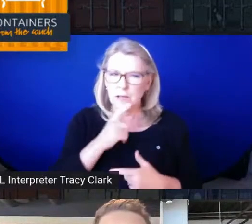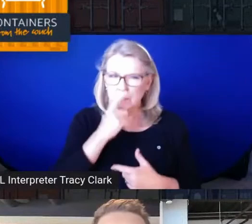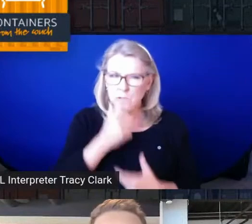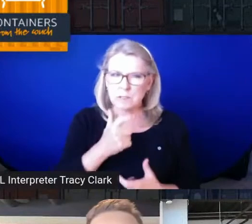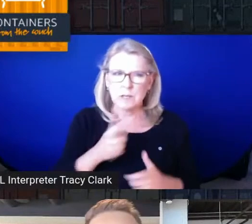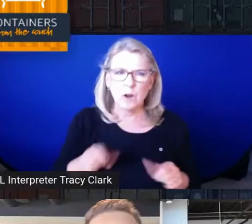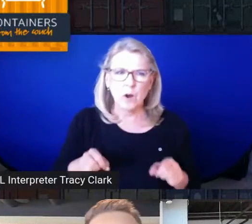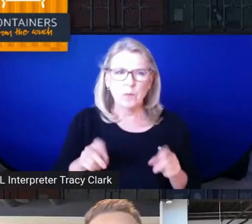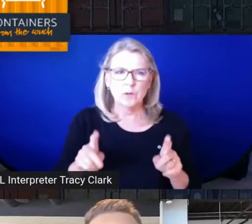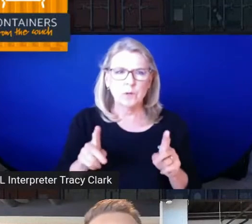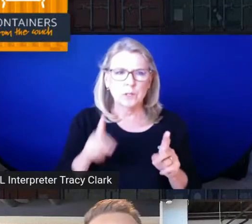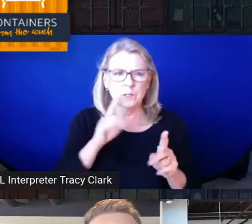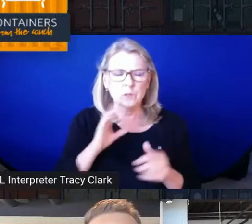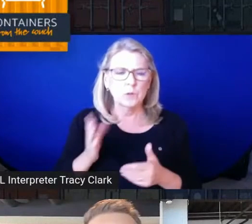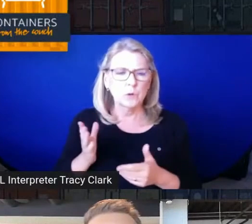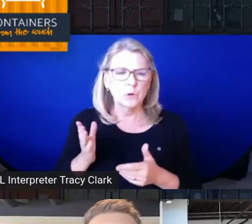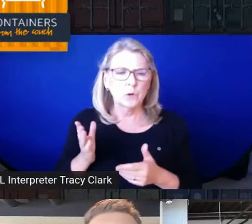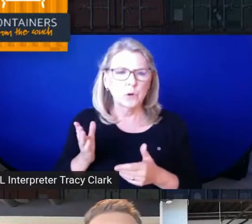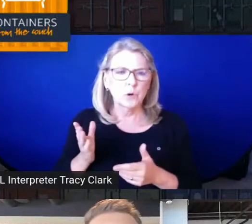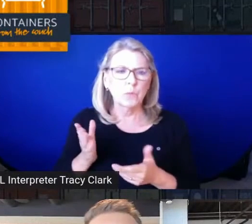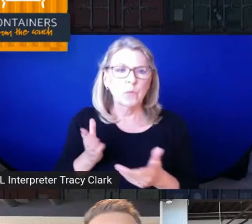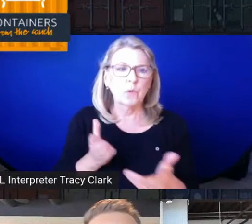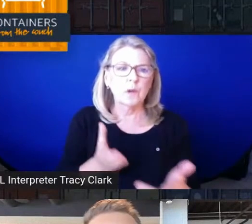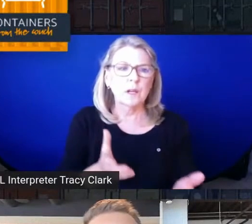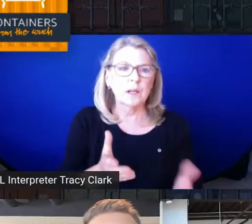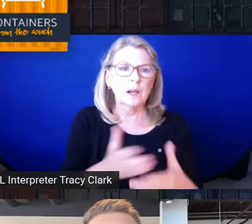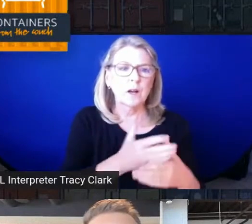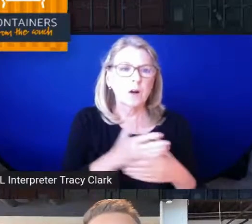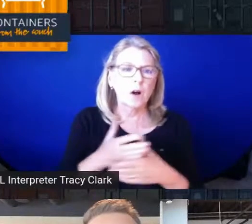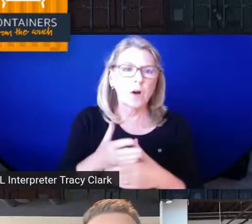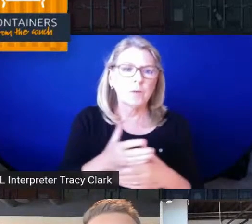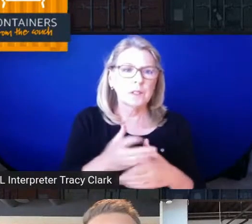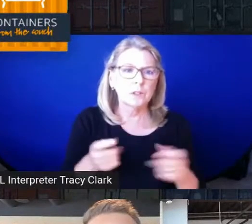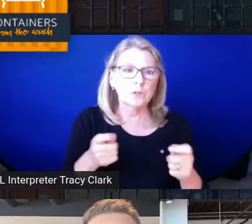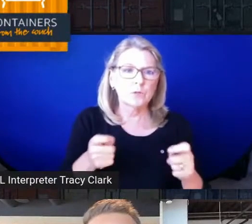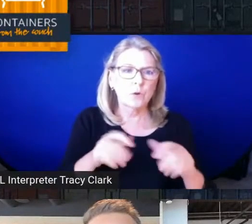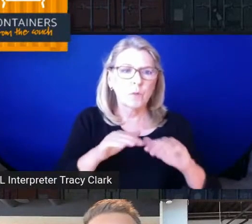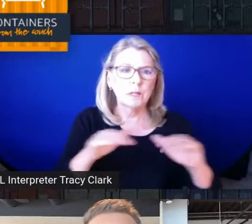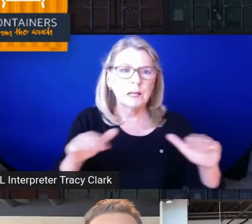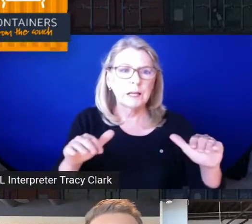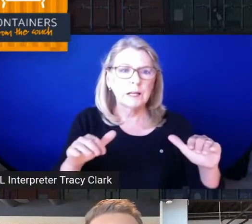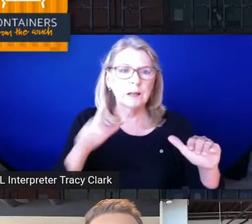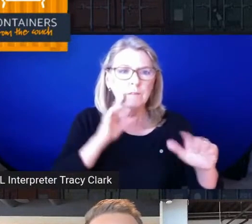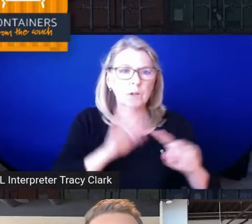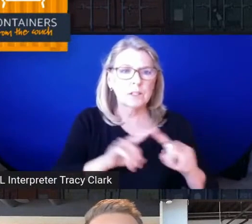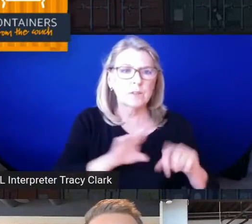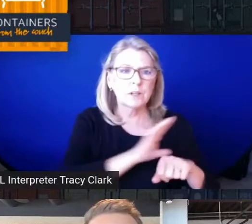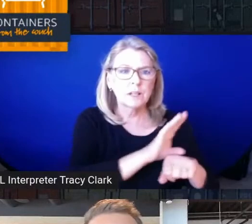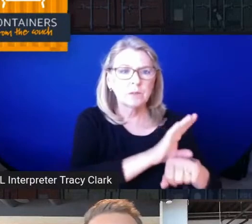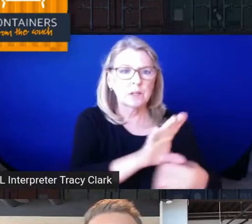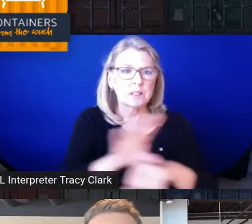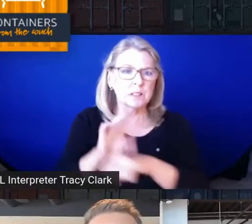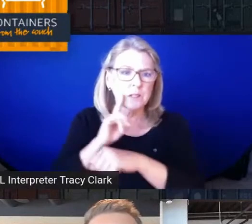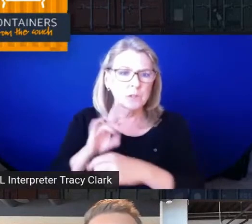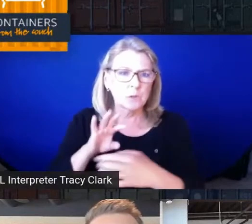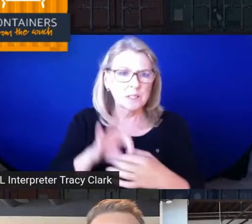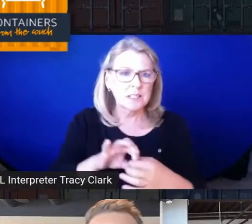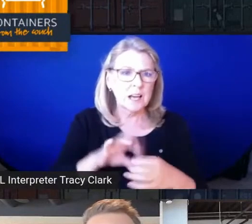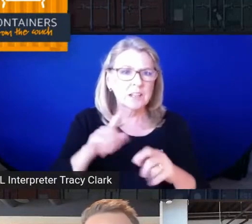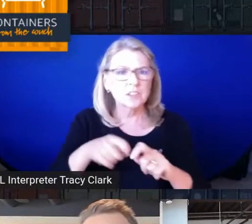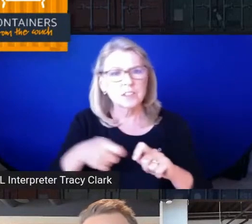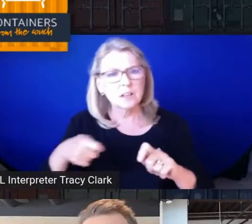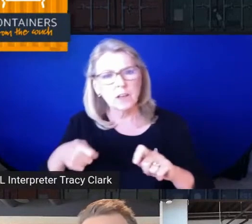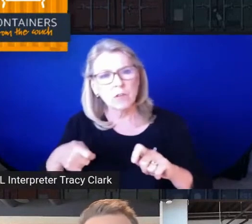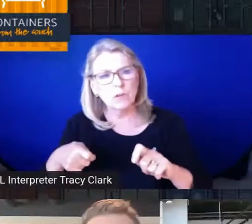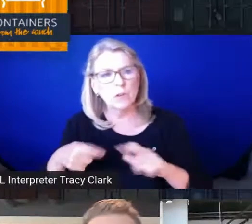to bring, kind of a common control plane for enterprises into, attached, tethered, or private environments, has